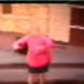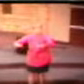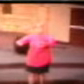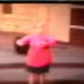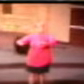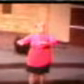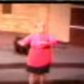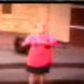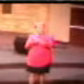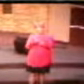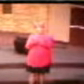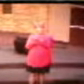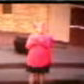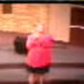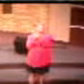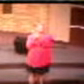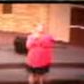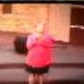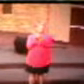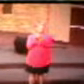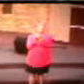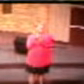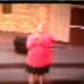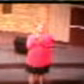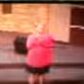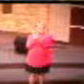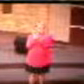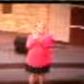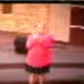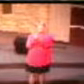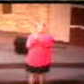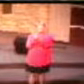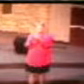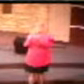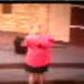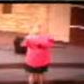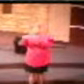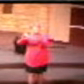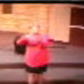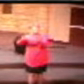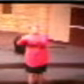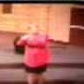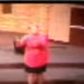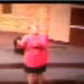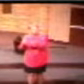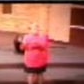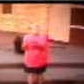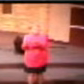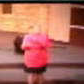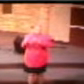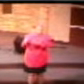especially in the places where people are hurting and different than you.